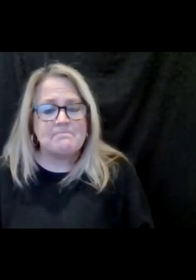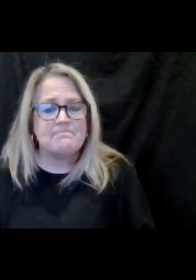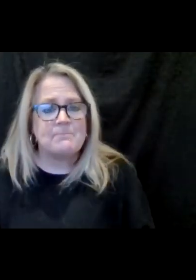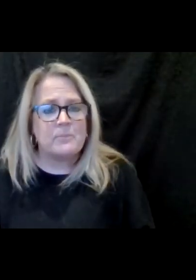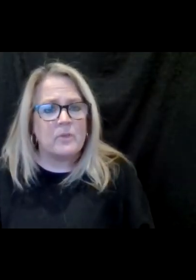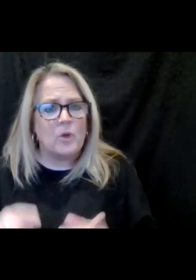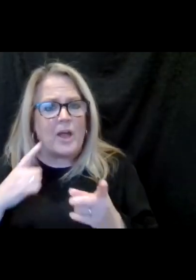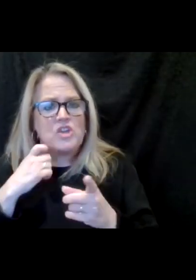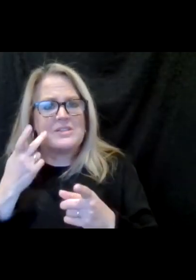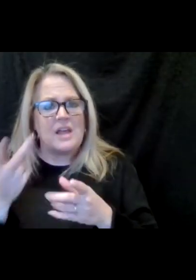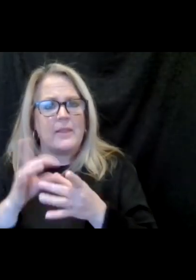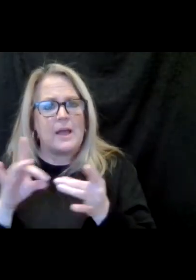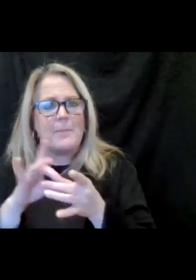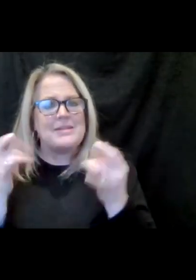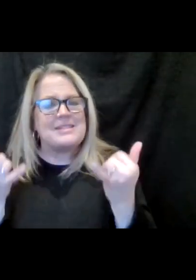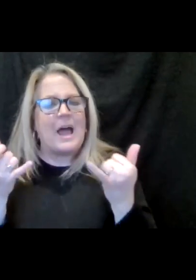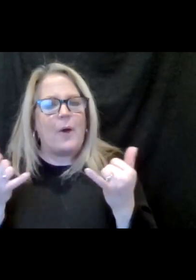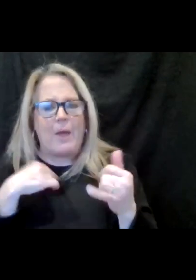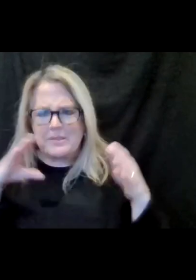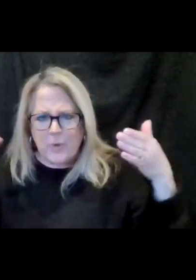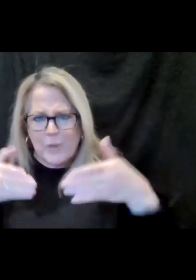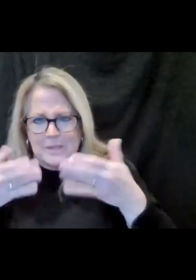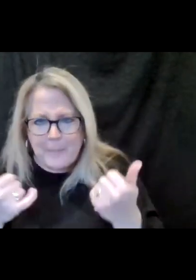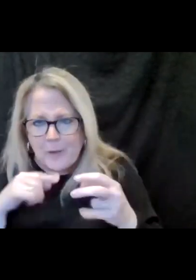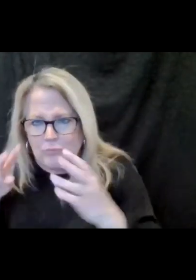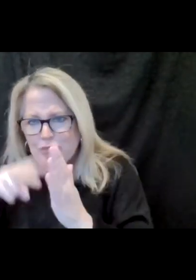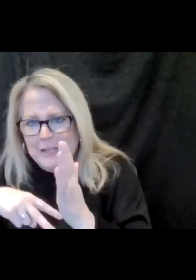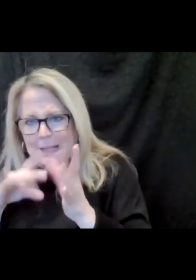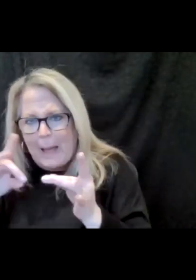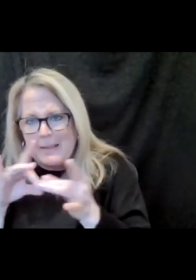Oh, I just saw the comments appear now. I was too concentrated.